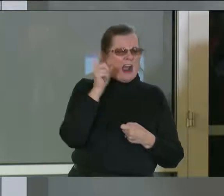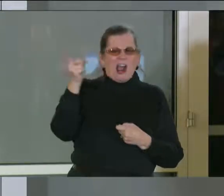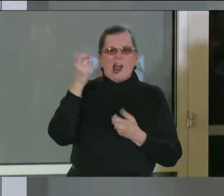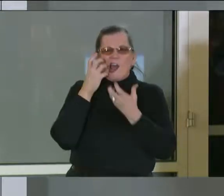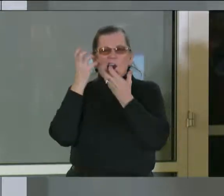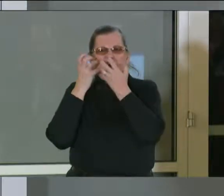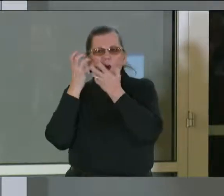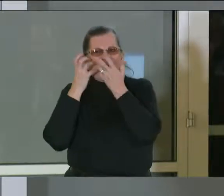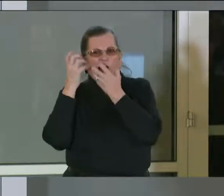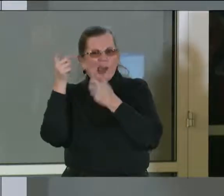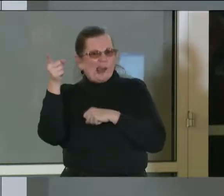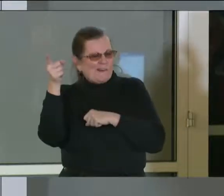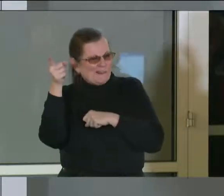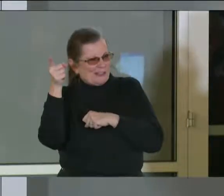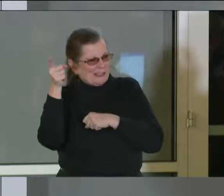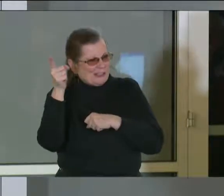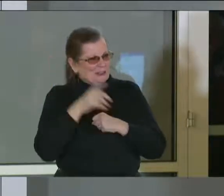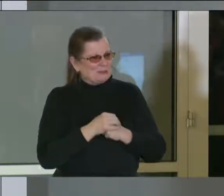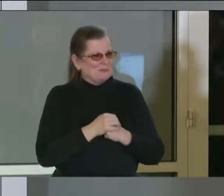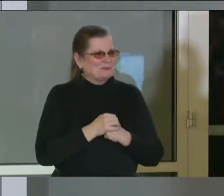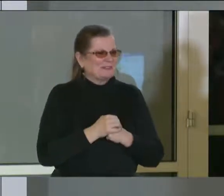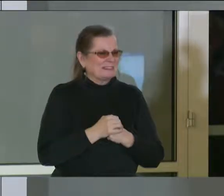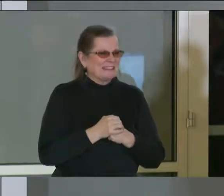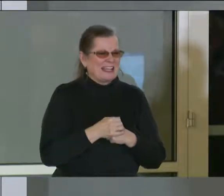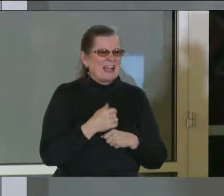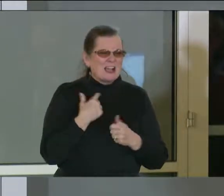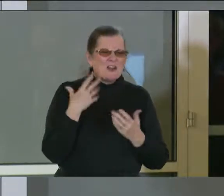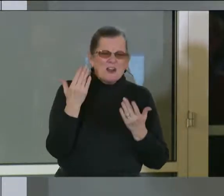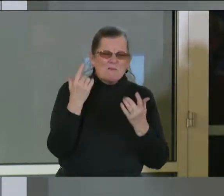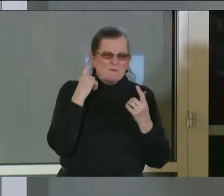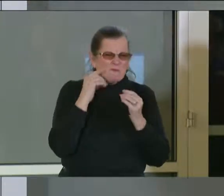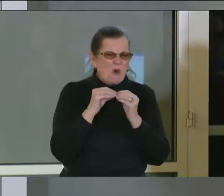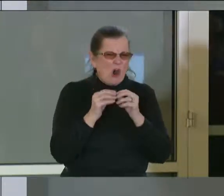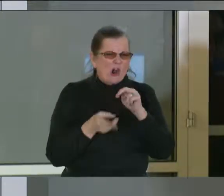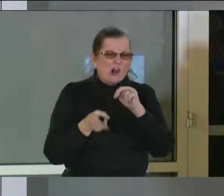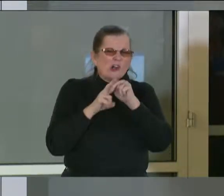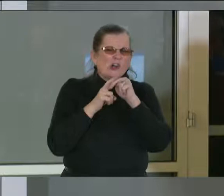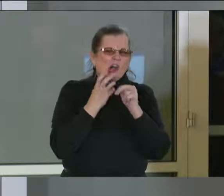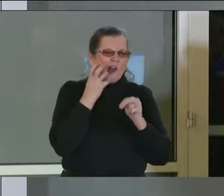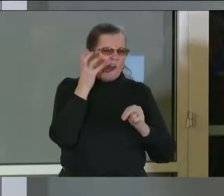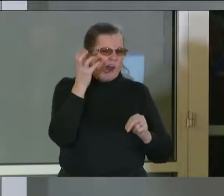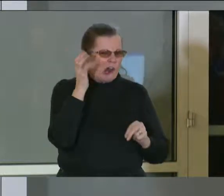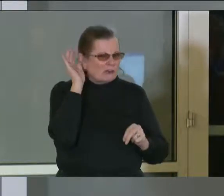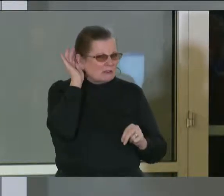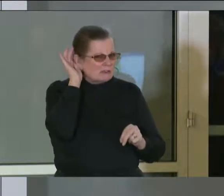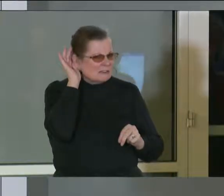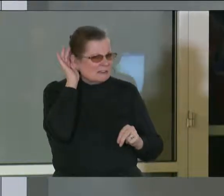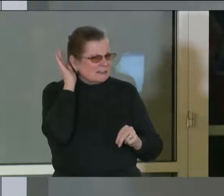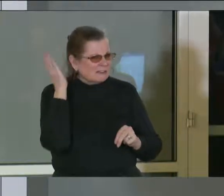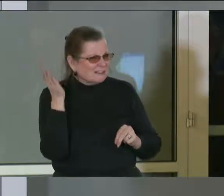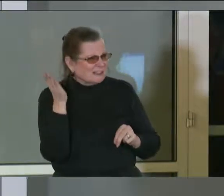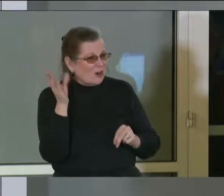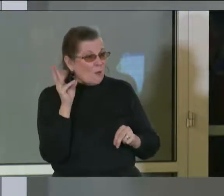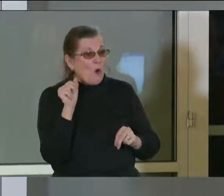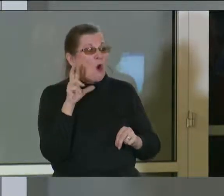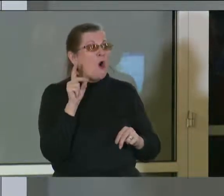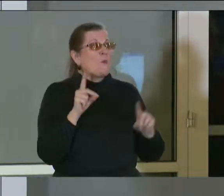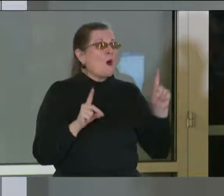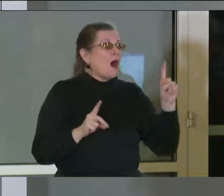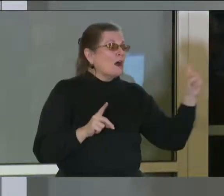go. I think Ward 4 could be a little bit louder. What about Ward 1? Any Ward 1 residents in the